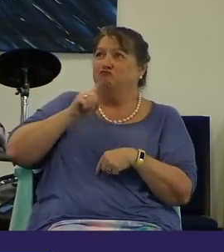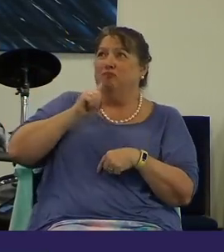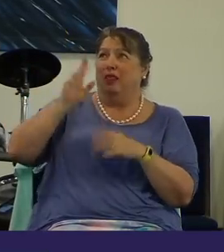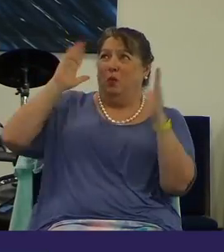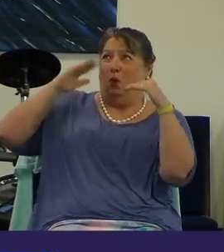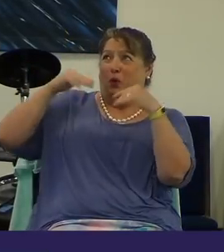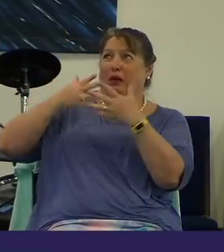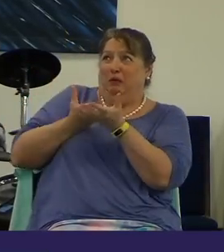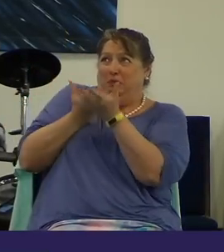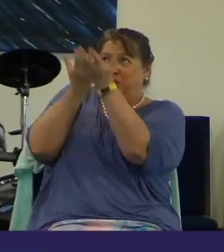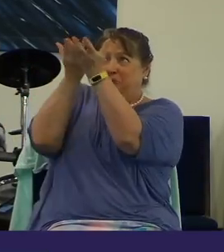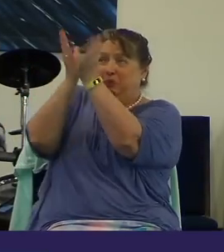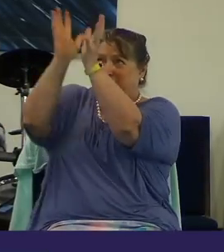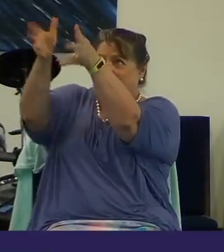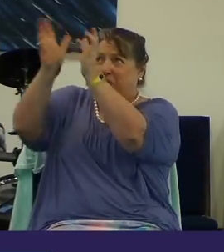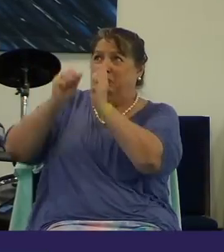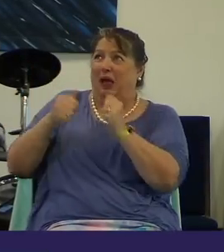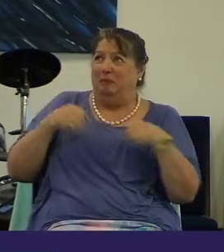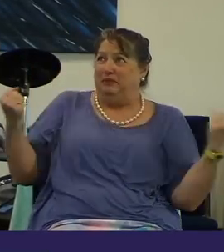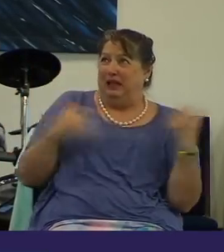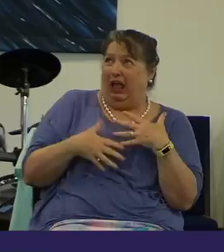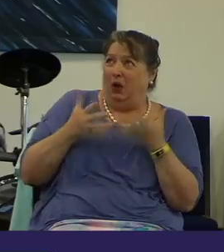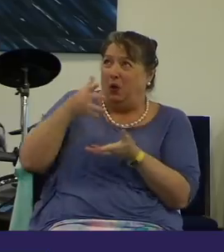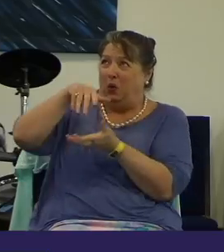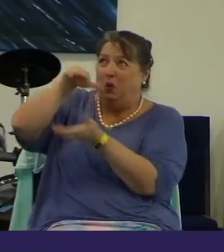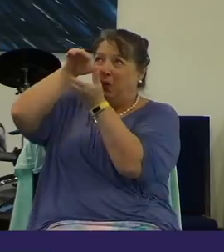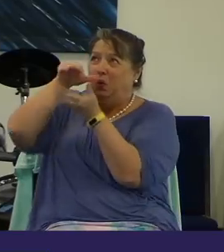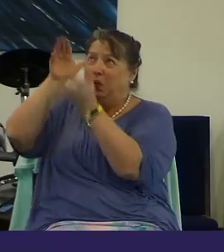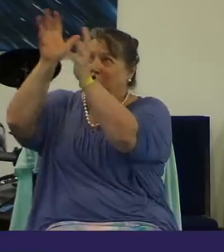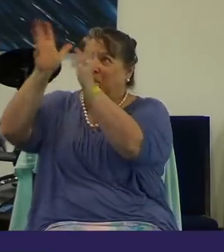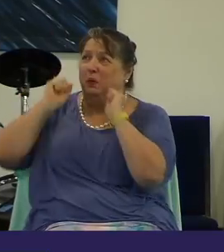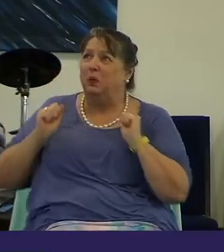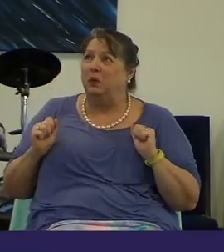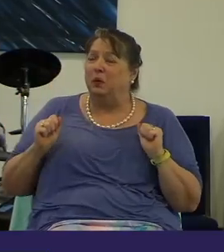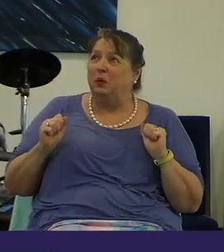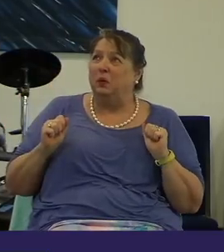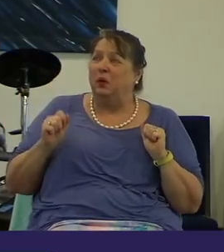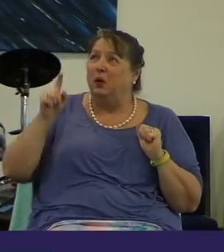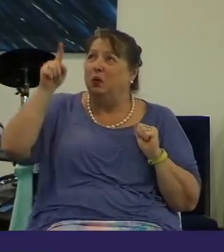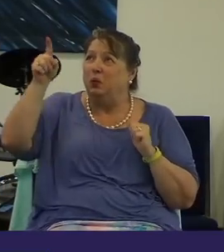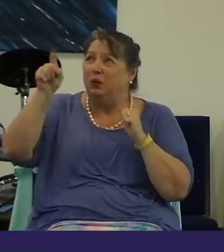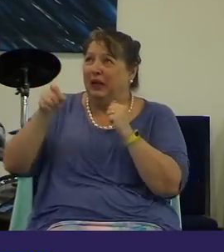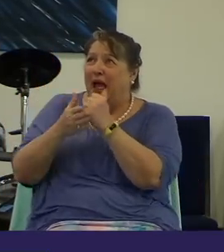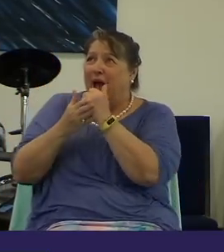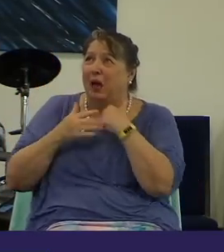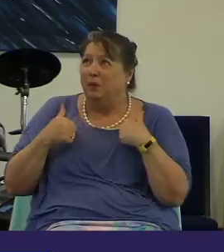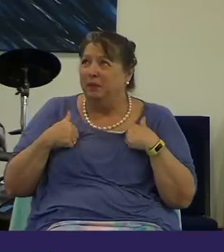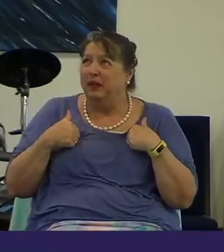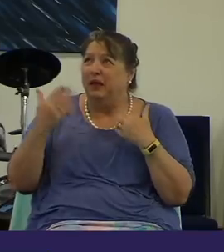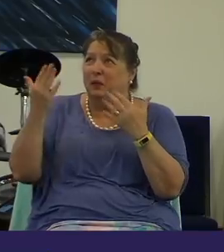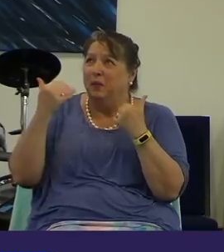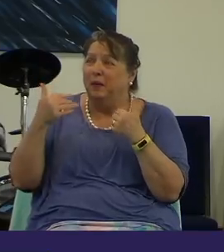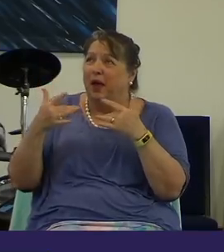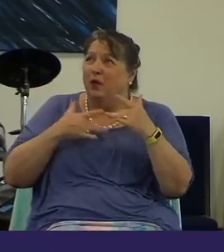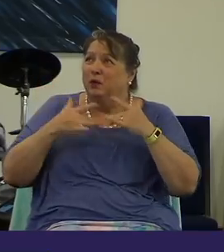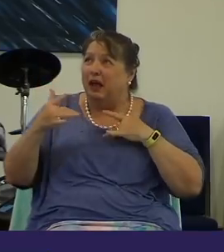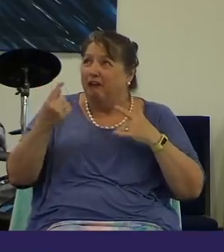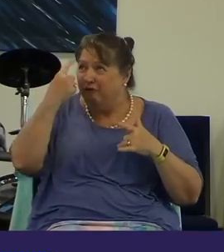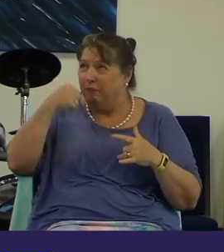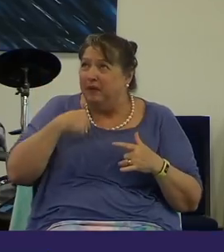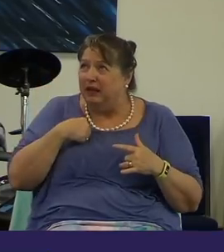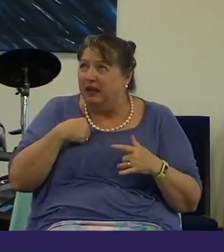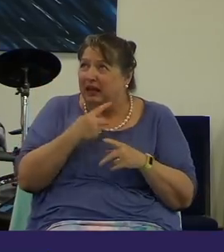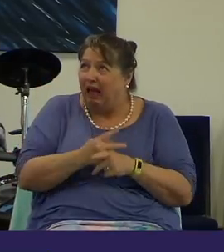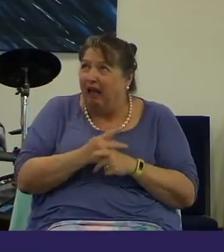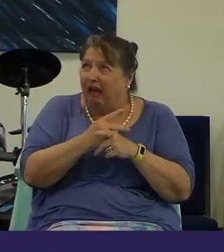worried. I'm really scared. So will you please help me? Will you come and sit with me here tonight?